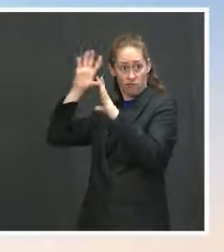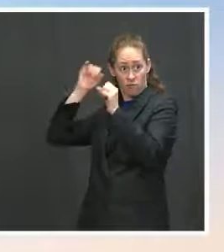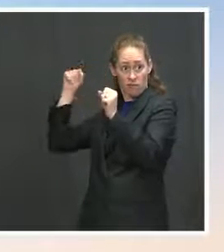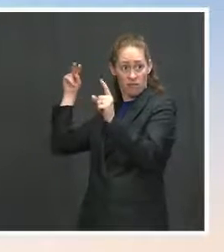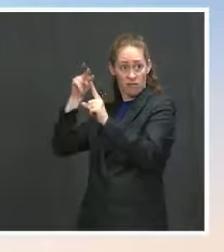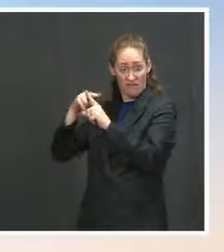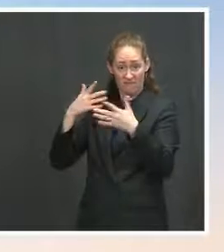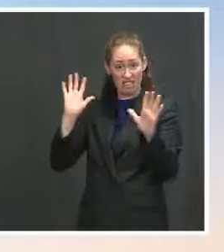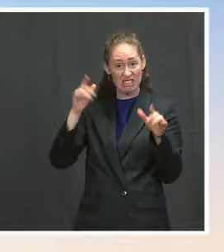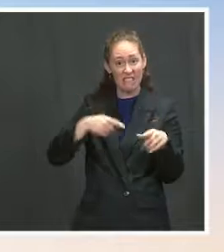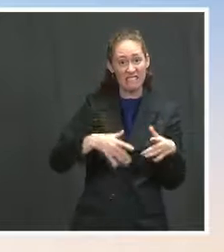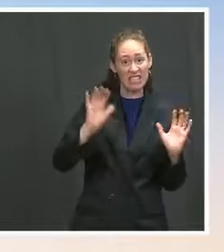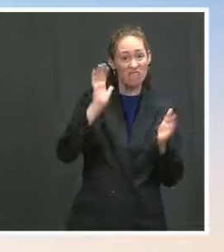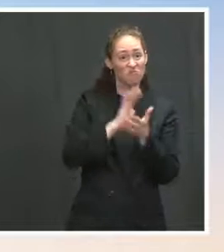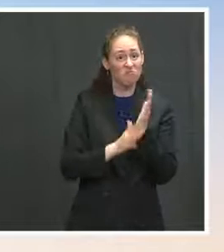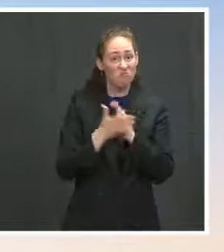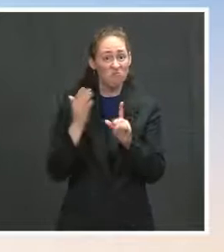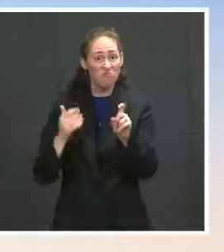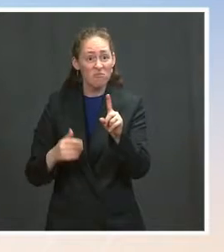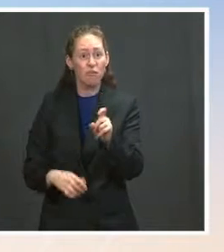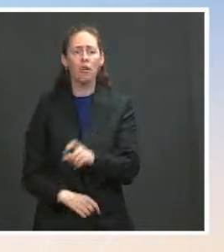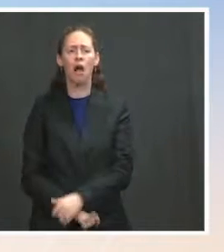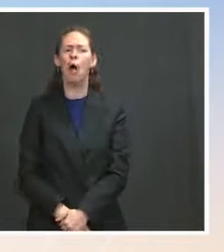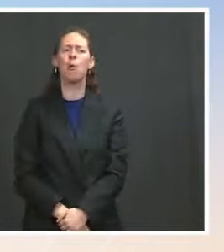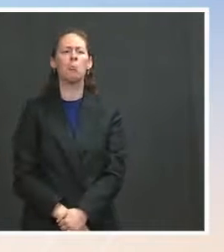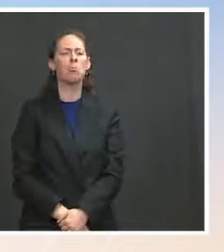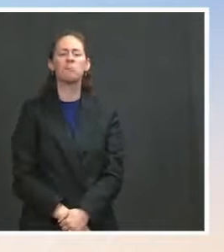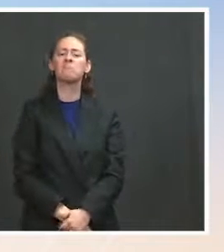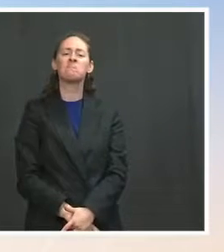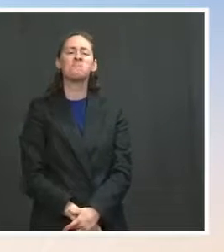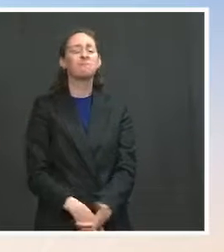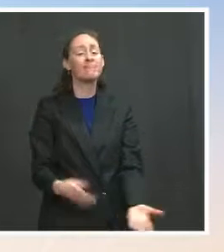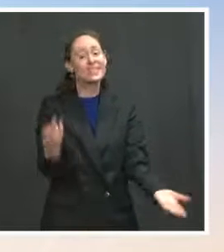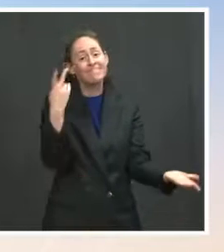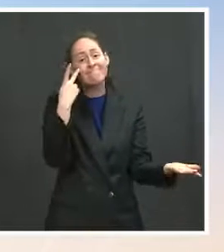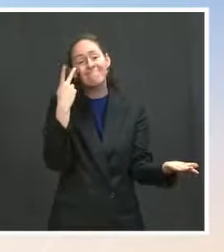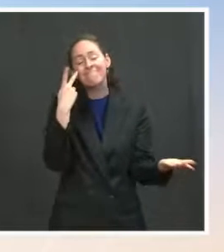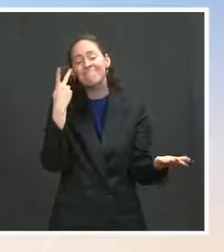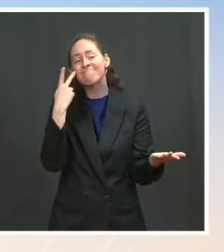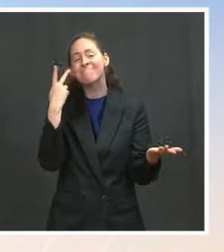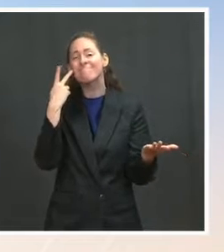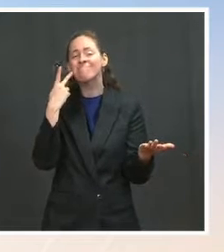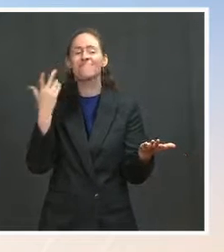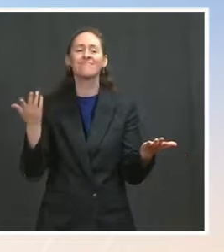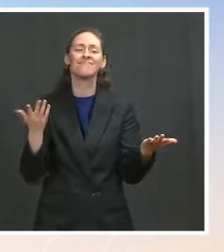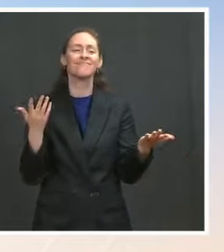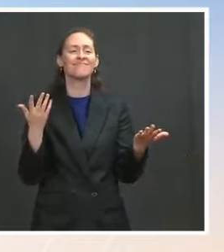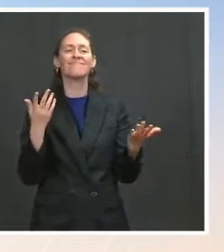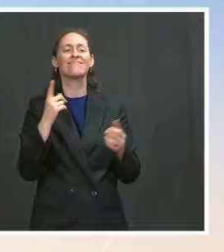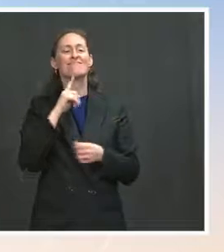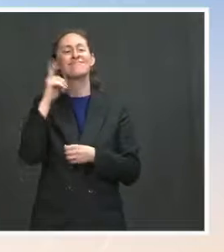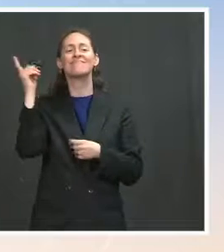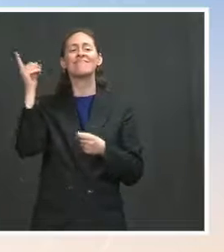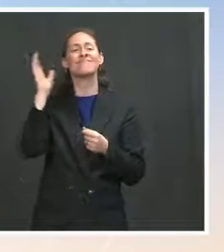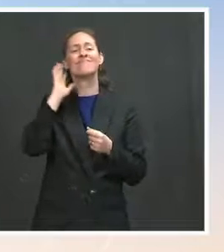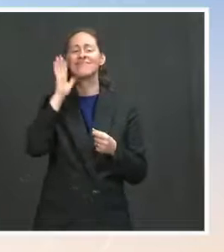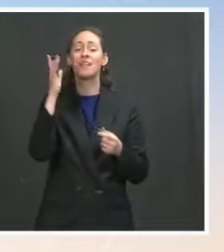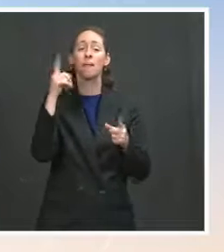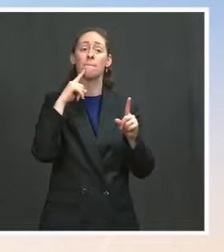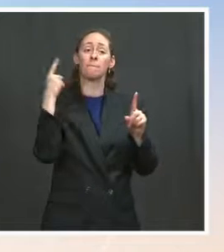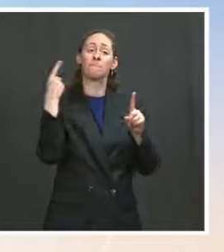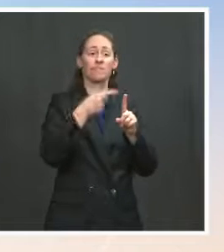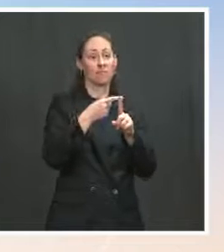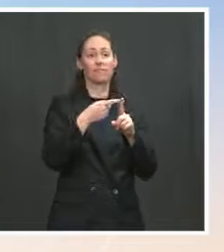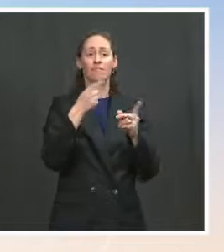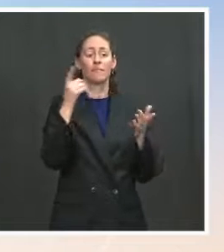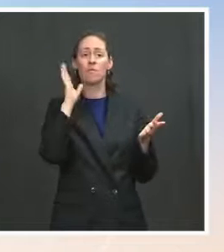to keep our options open to see what paths we can move forward on. And certainly the president is not going to accept a deal that doesn't help create